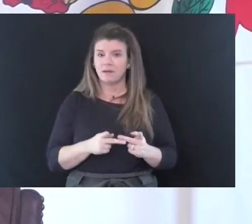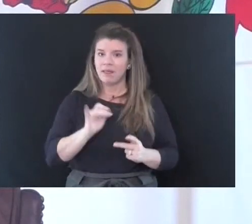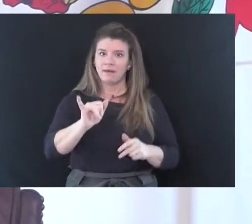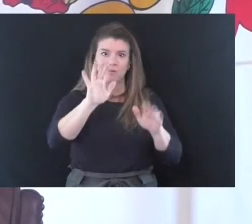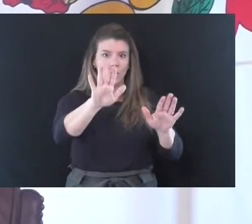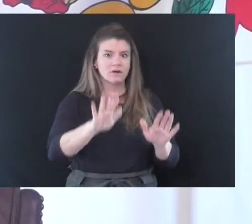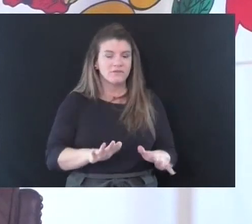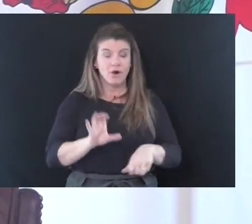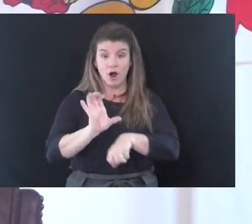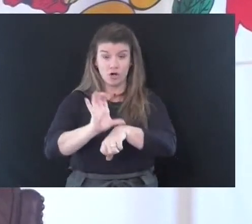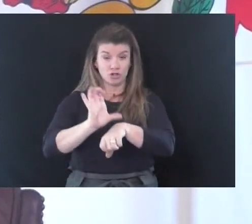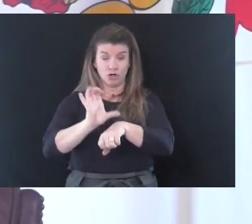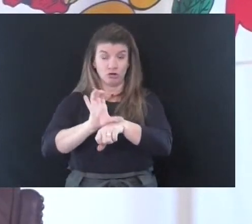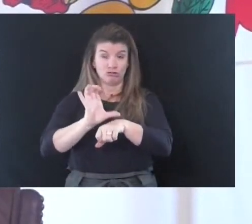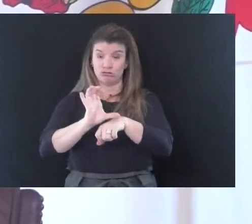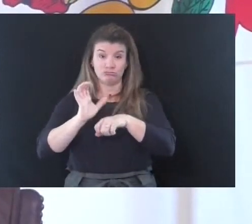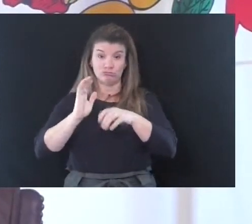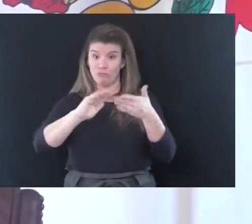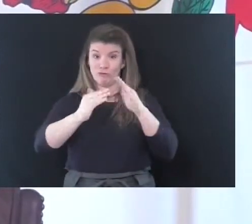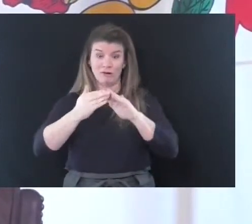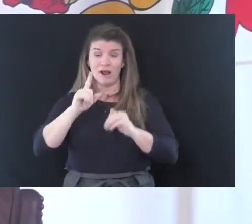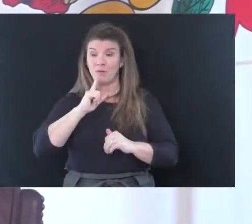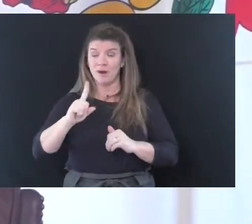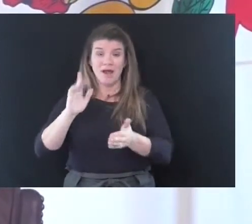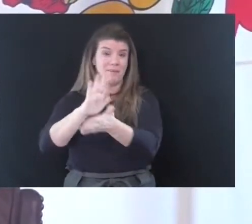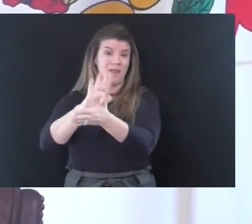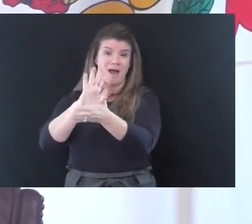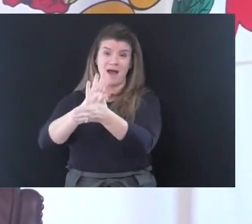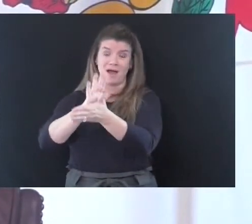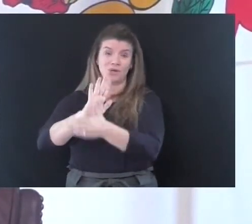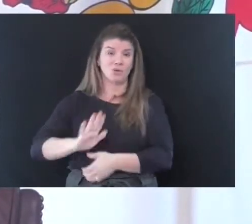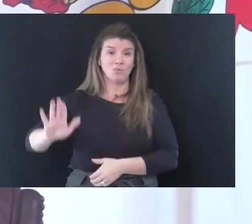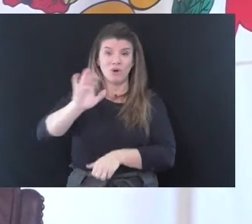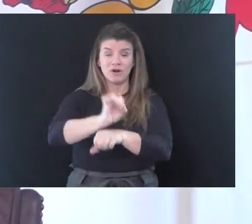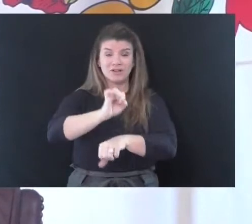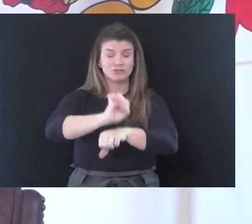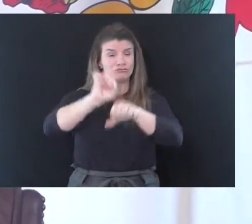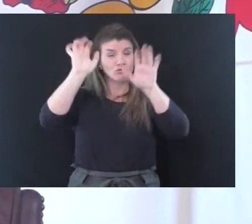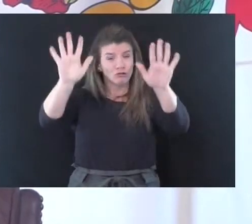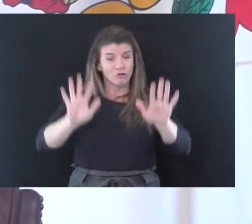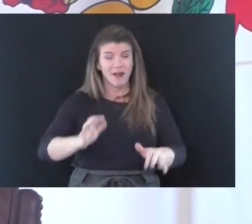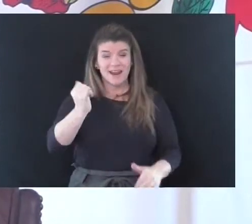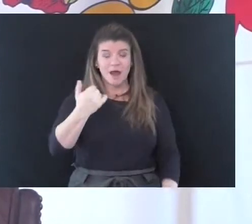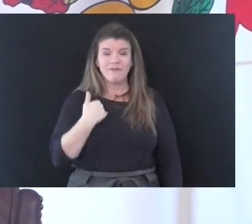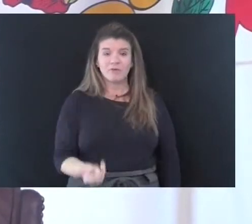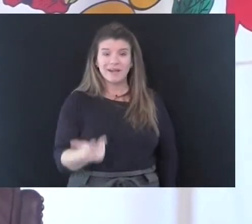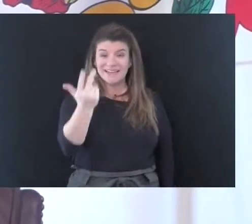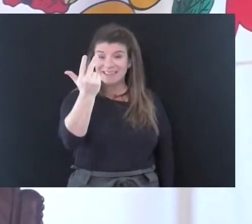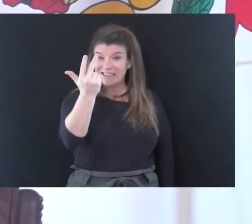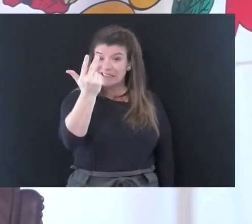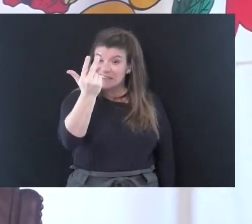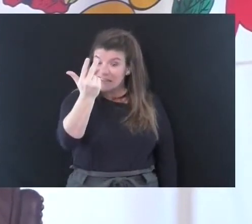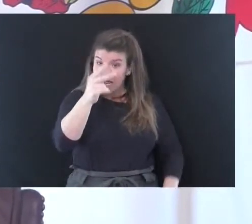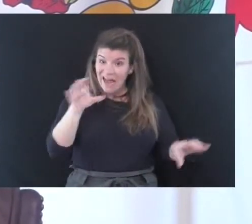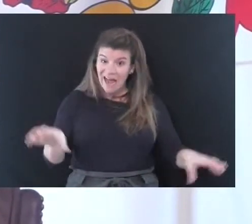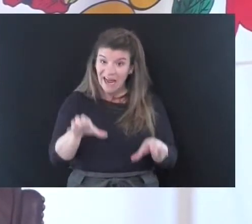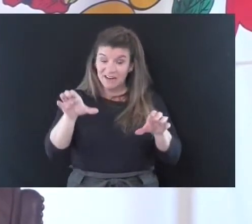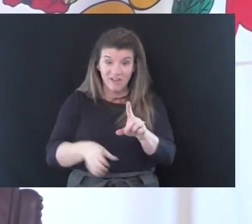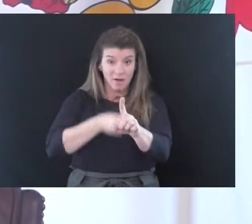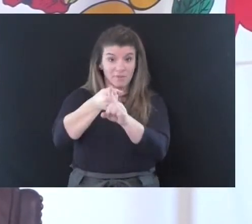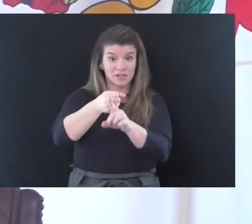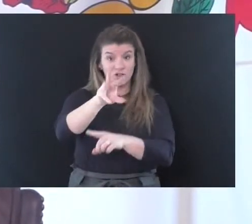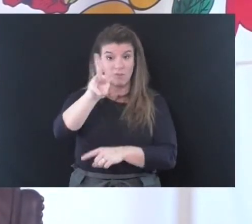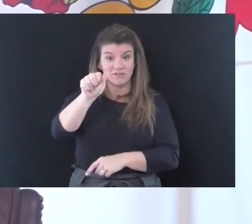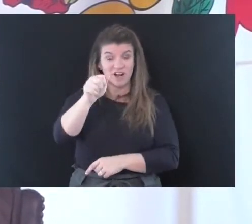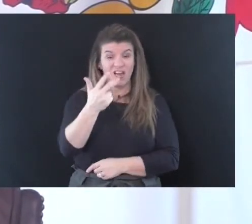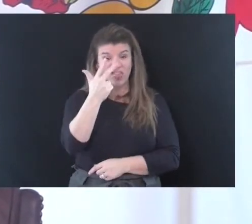church community, I applaud you in every way. It's great work. There's only 3 active outbreaks in West Virginia right now in